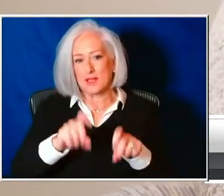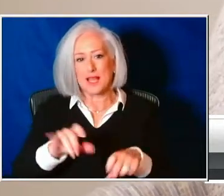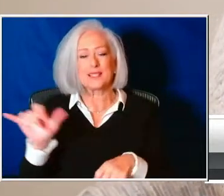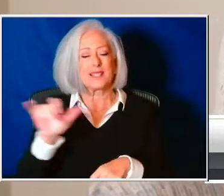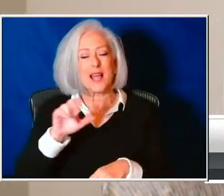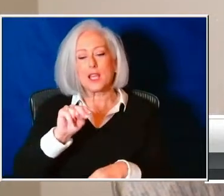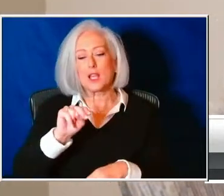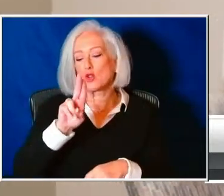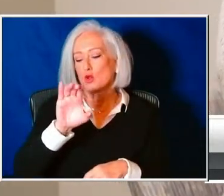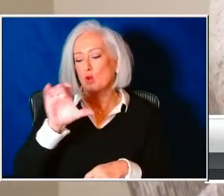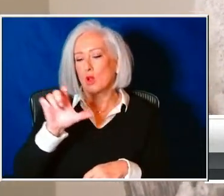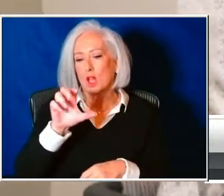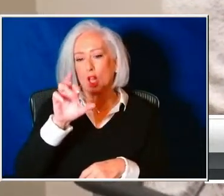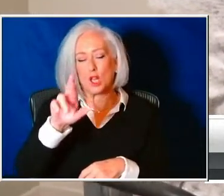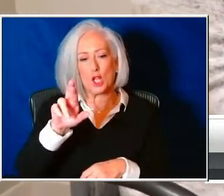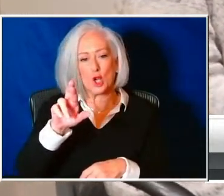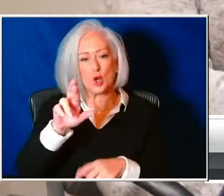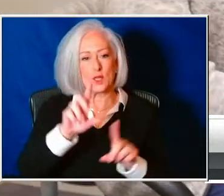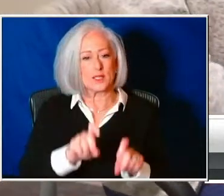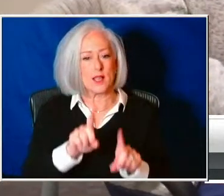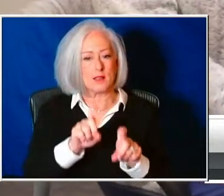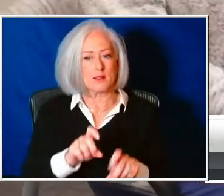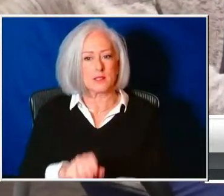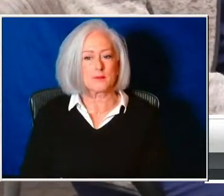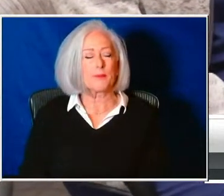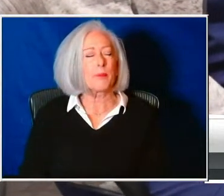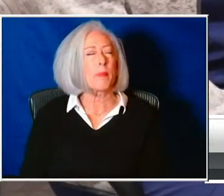were to find a blockage,